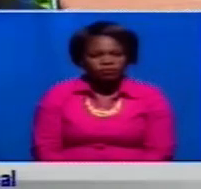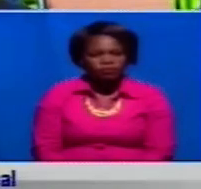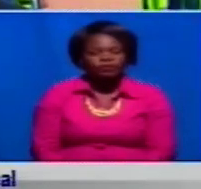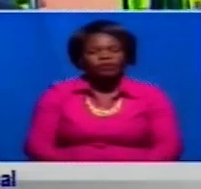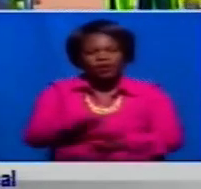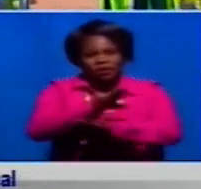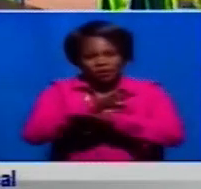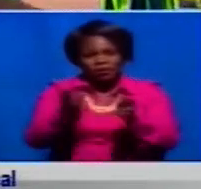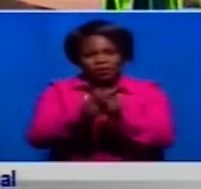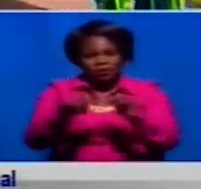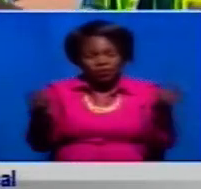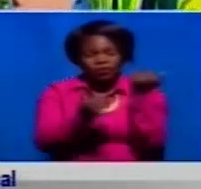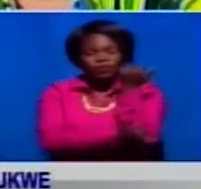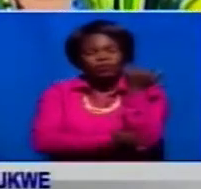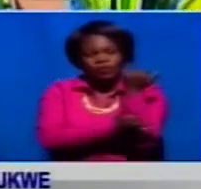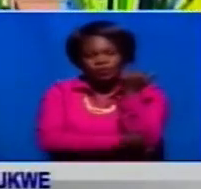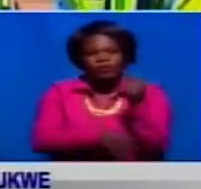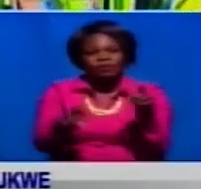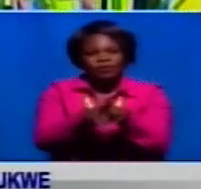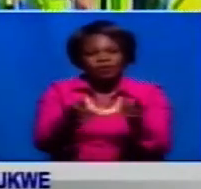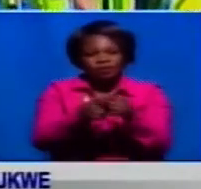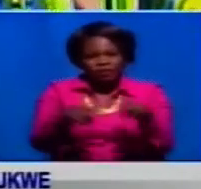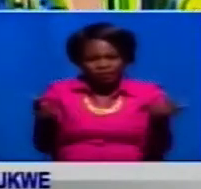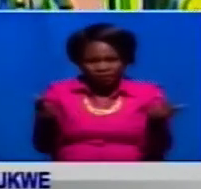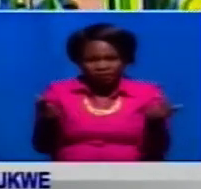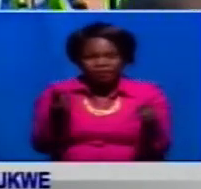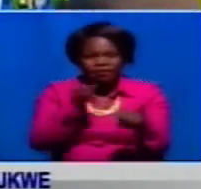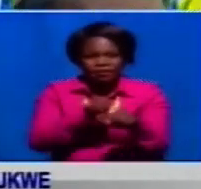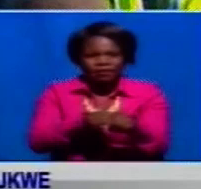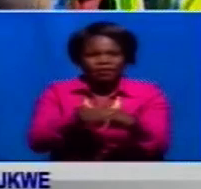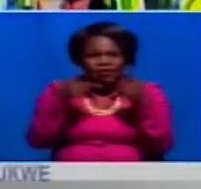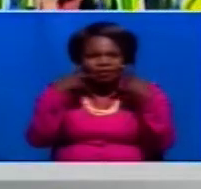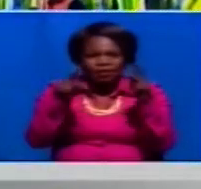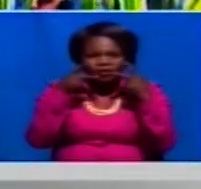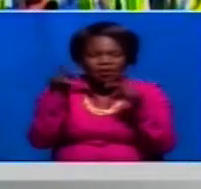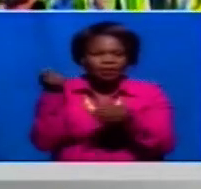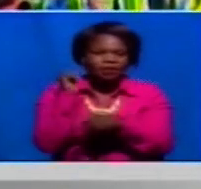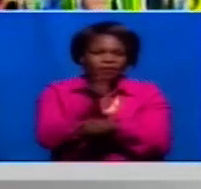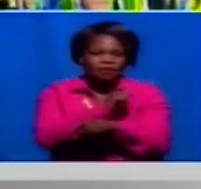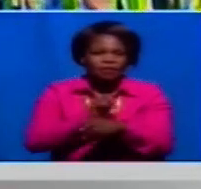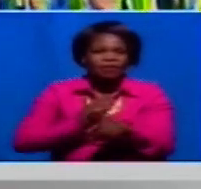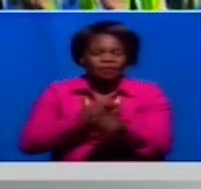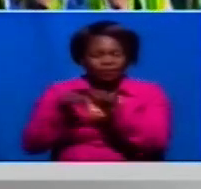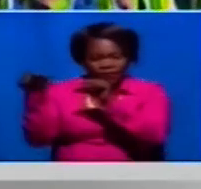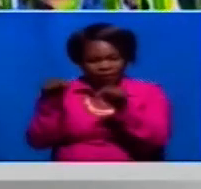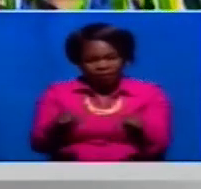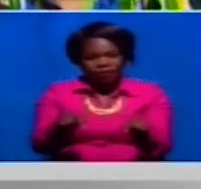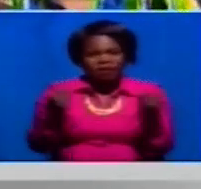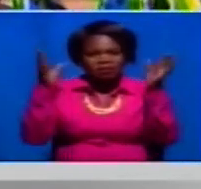Zambia is a great country and a great friend to the Republic of Kenya. And we have come here to celebrate with the people of